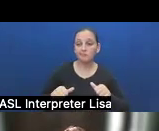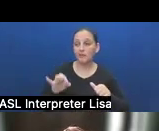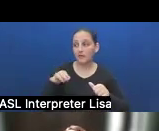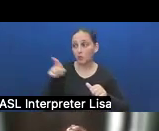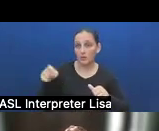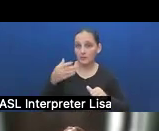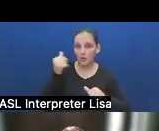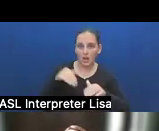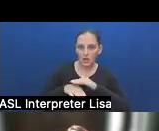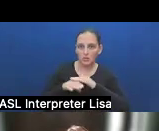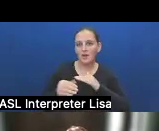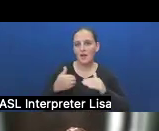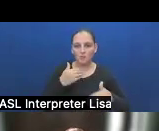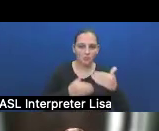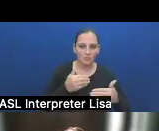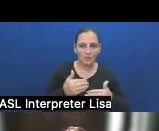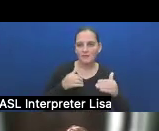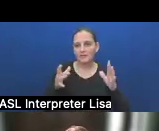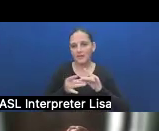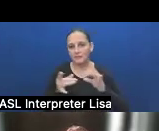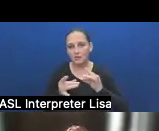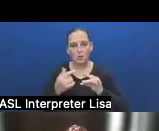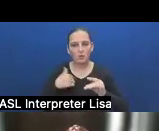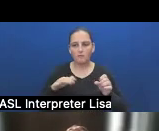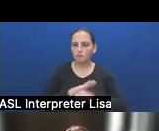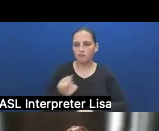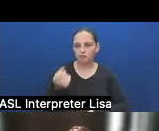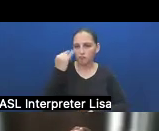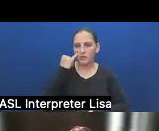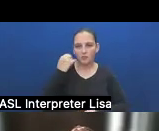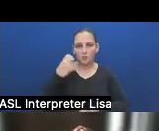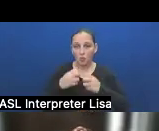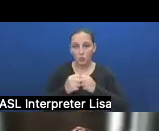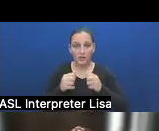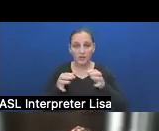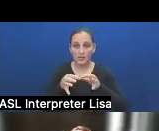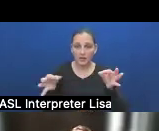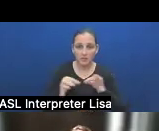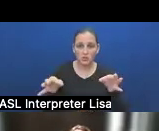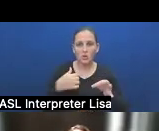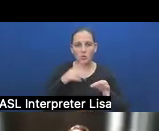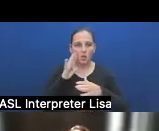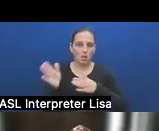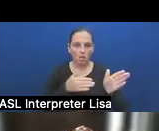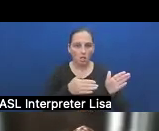we have processes, we have statements, we fully acknowledge if there's a problem with the captioning, we'll pivot, we'll get you better captioning.